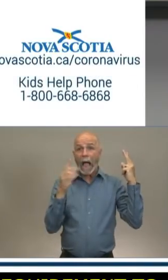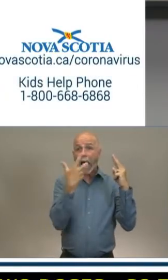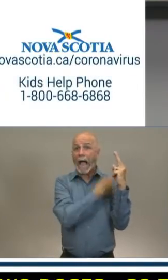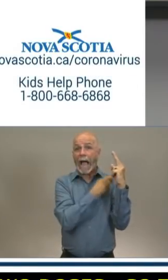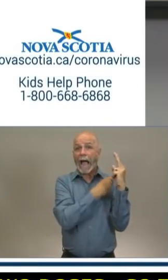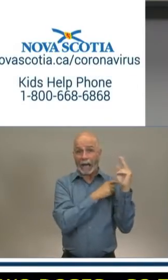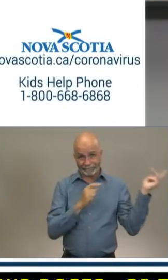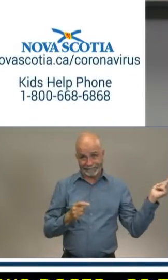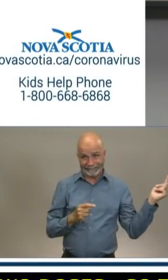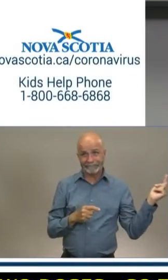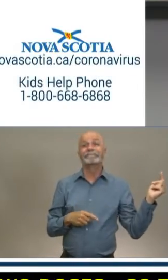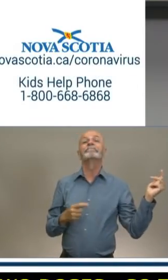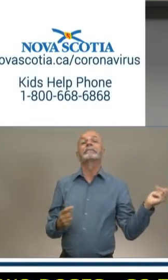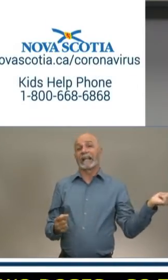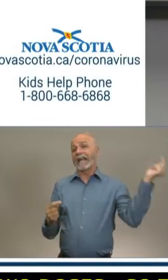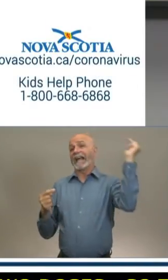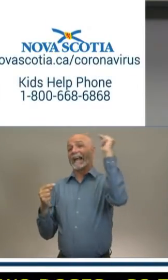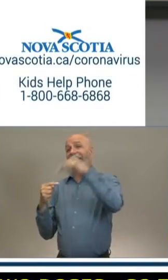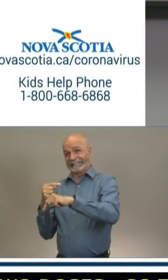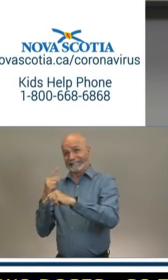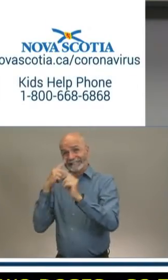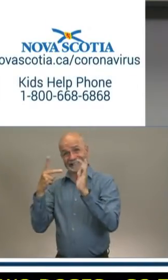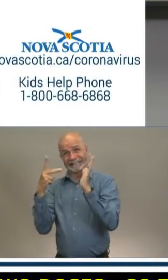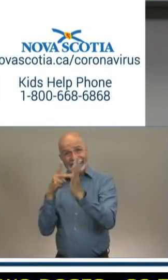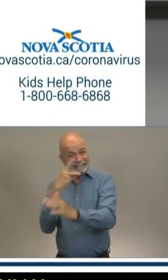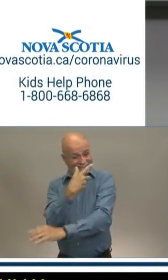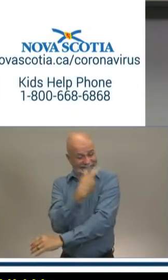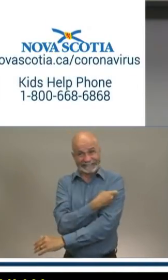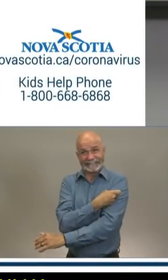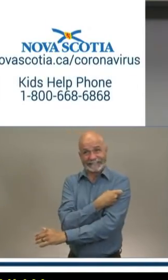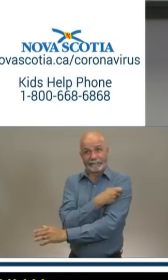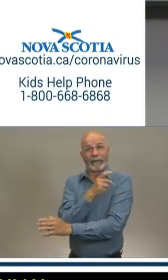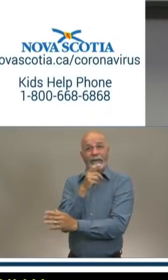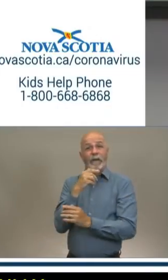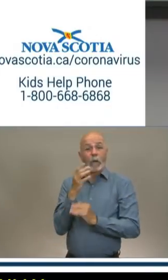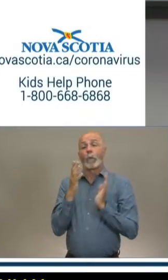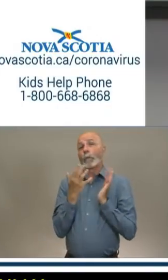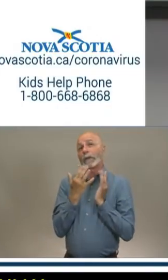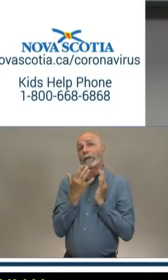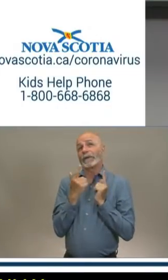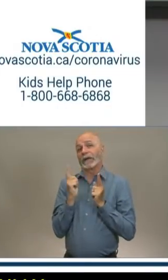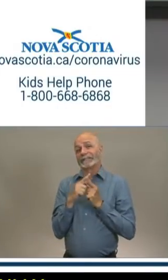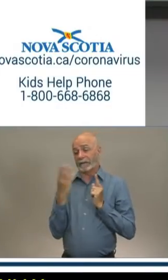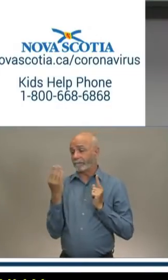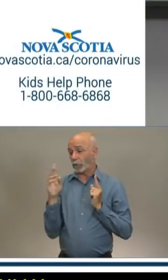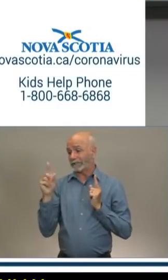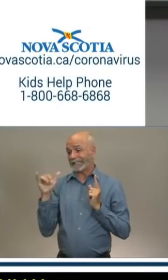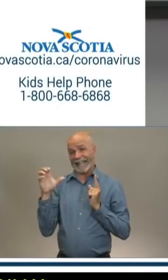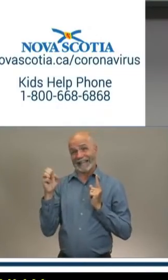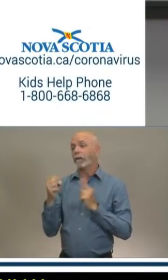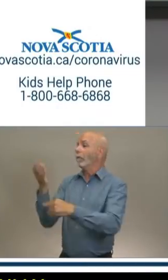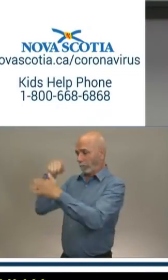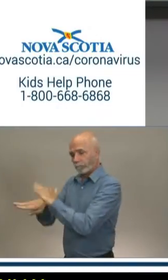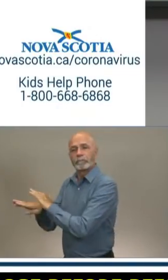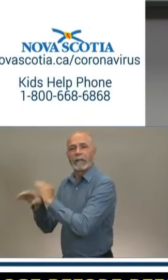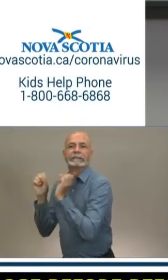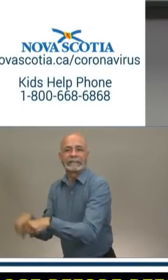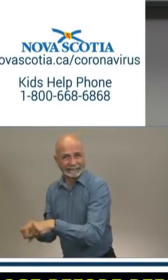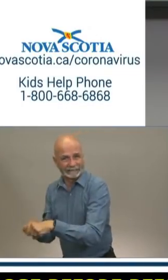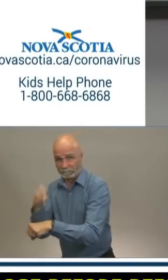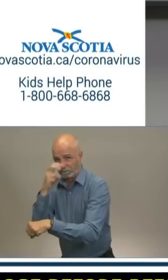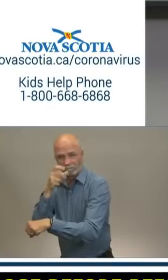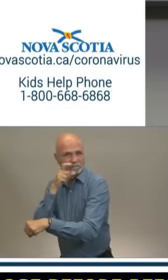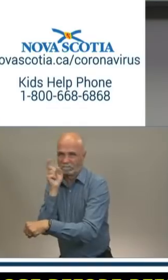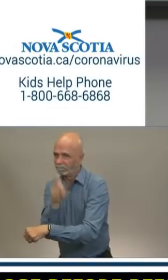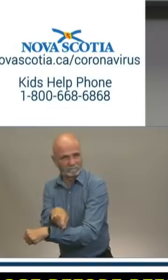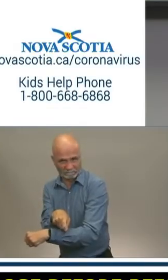least 14 days after their 2nd dose before entering Nova Scotia are welcome here with no restrictions, and that